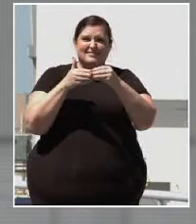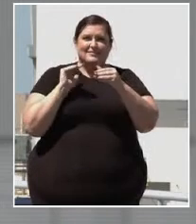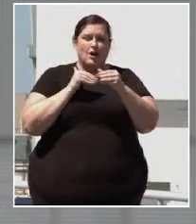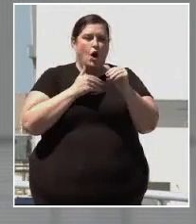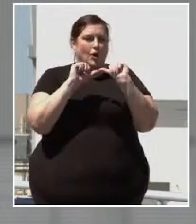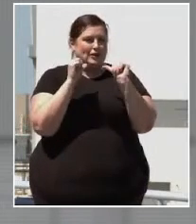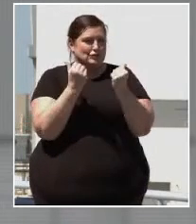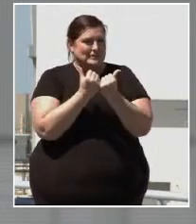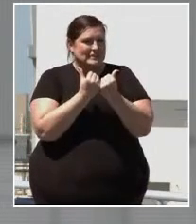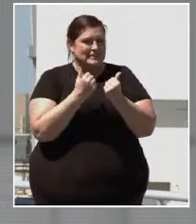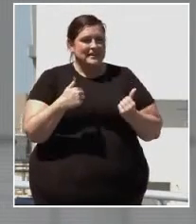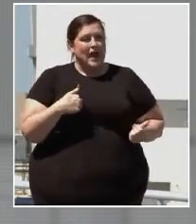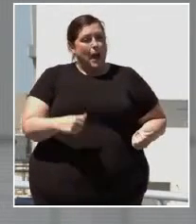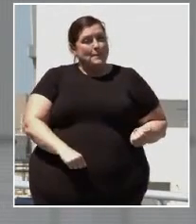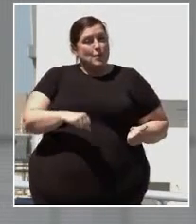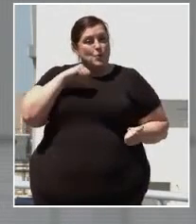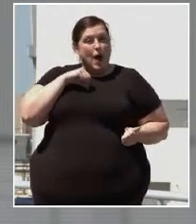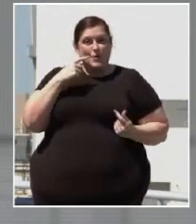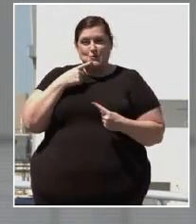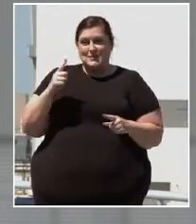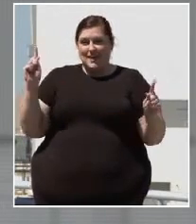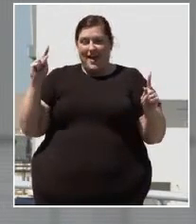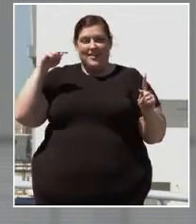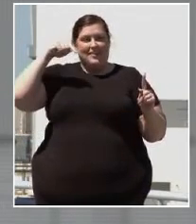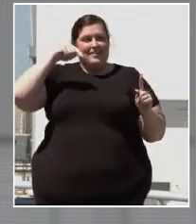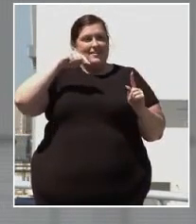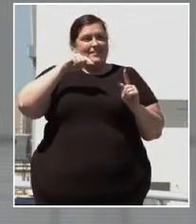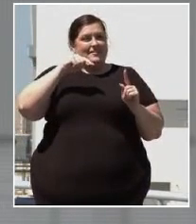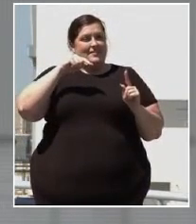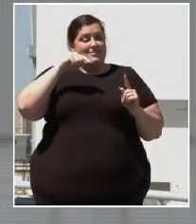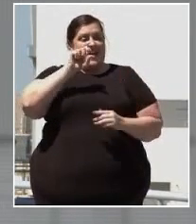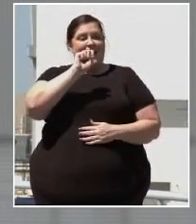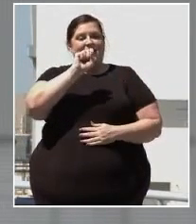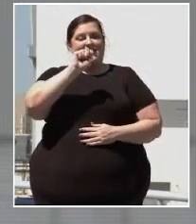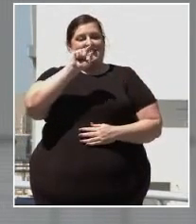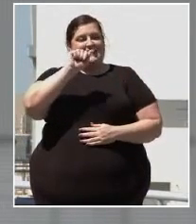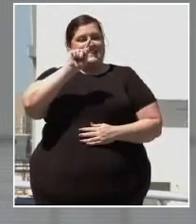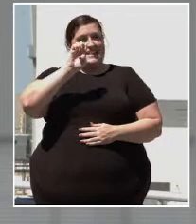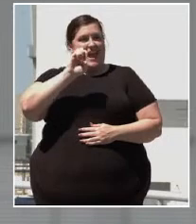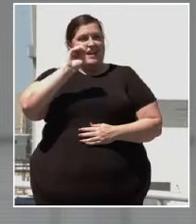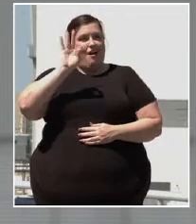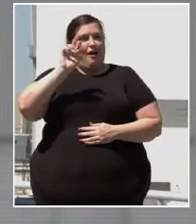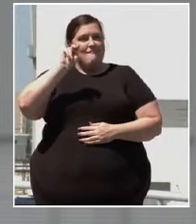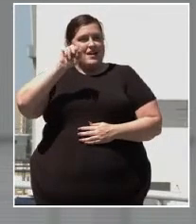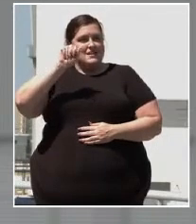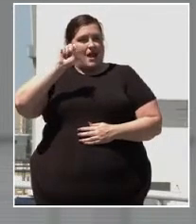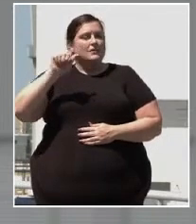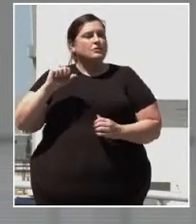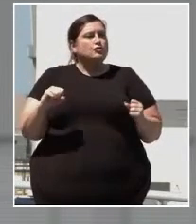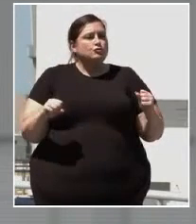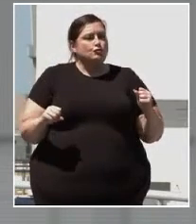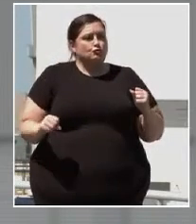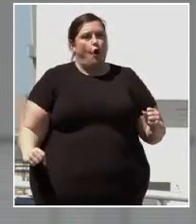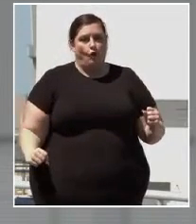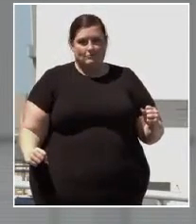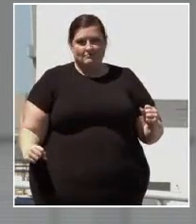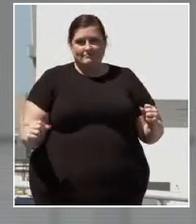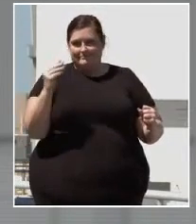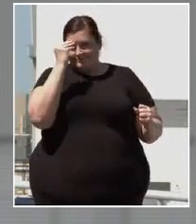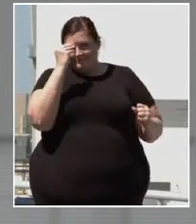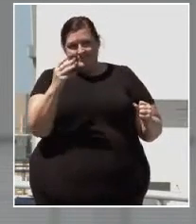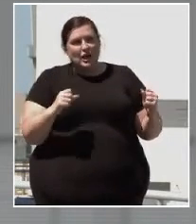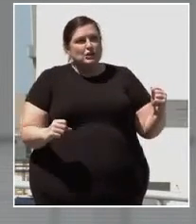agency and I'm proud to say that the state of NASA is strong it's